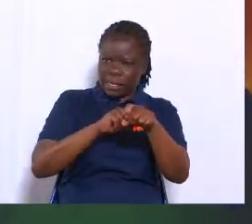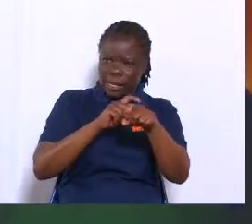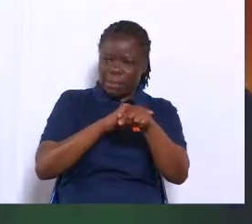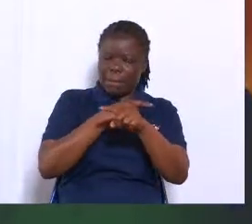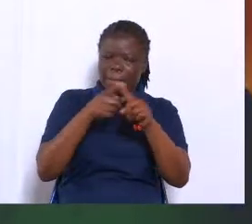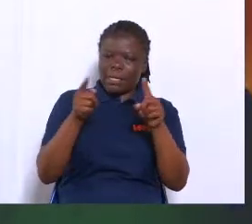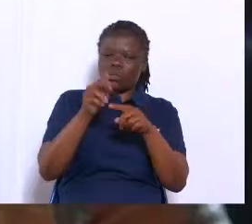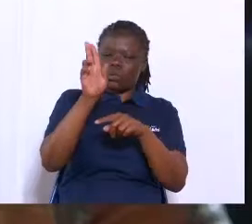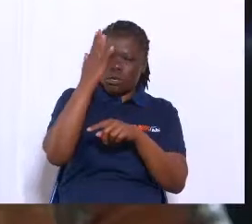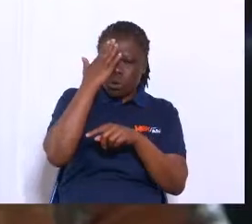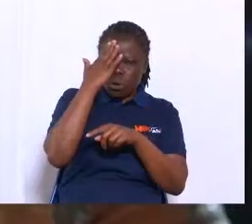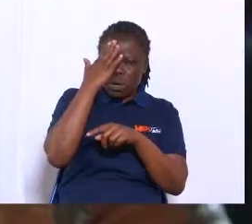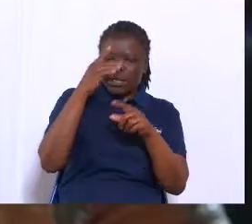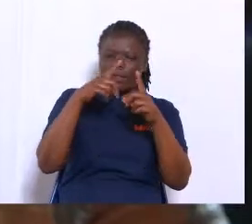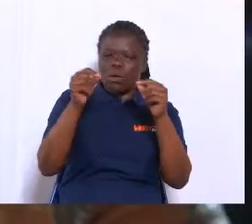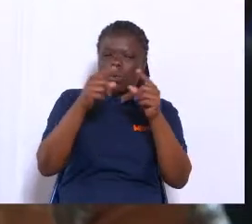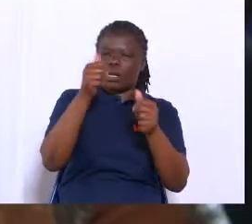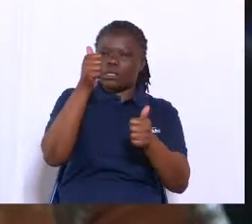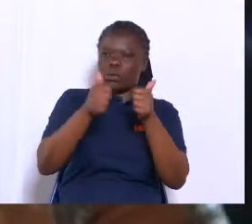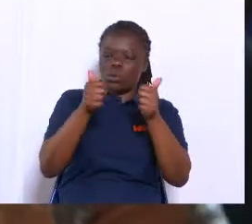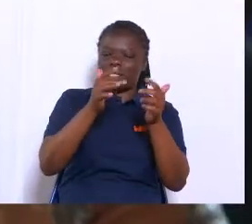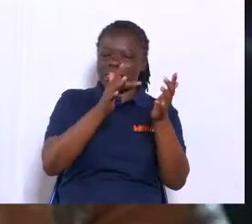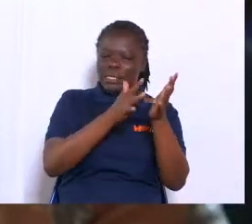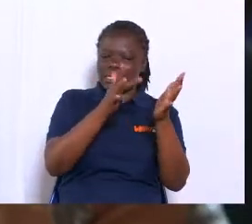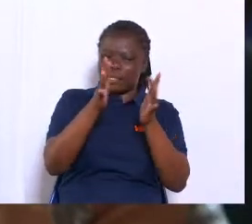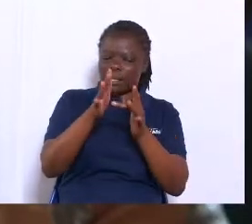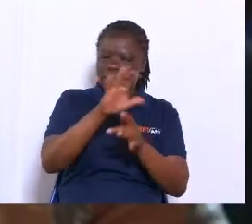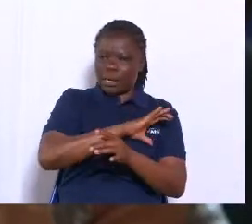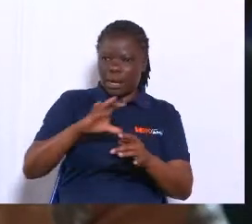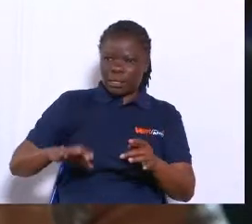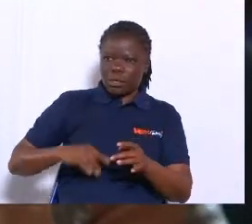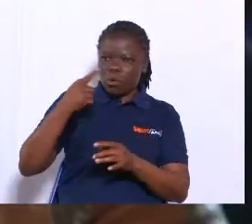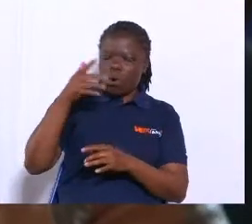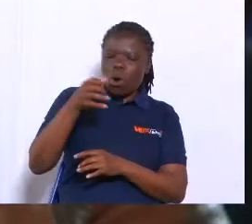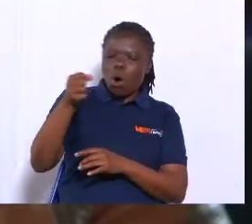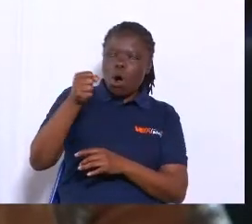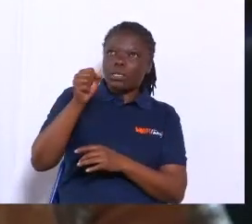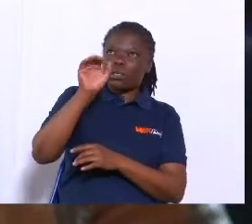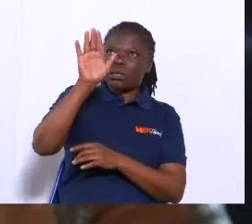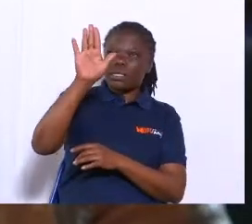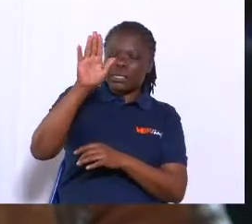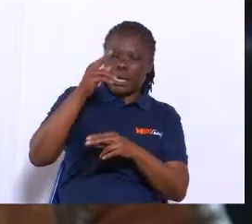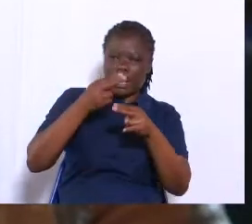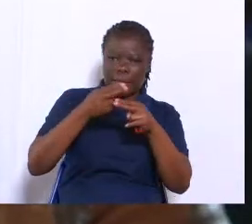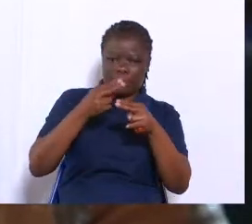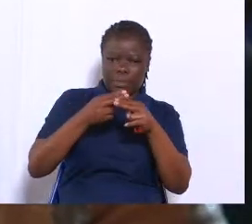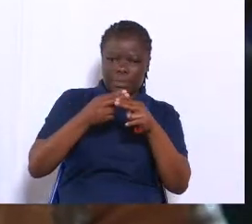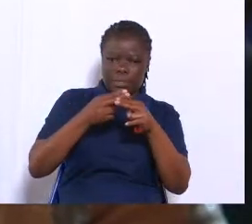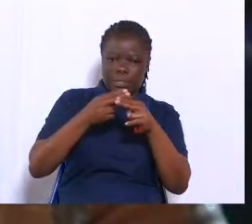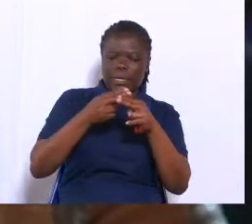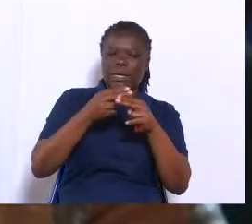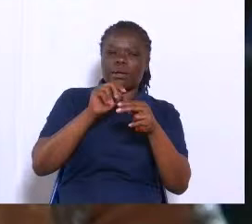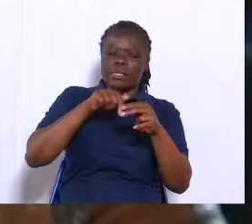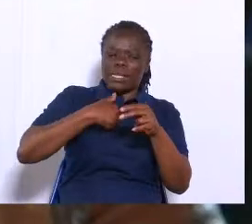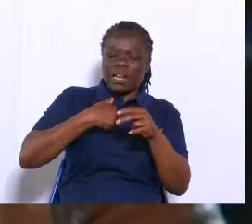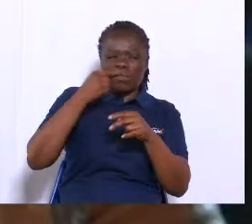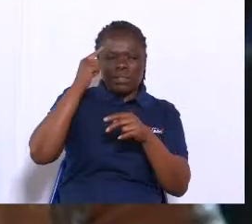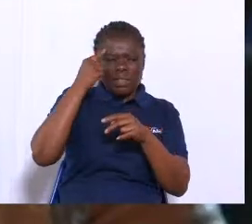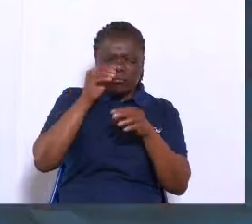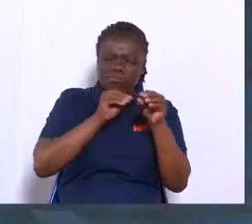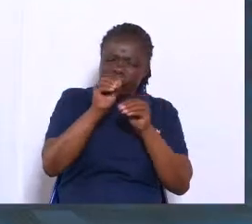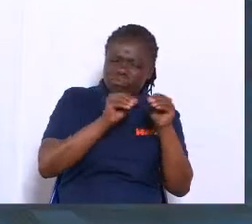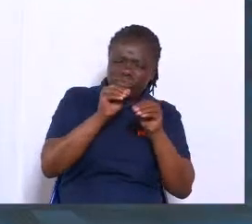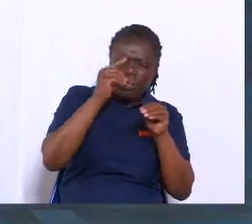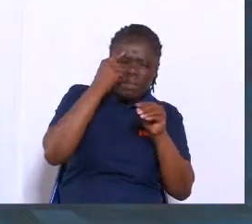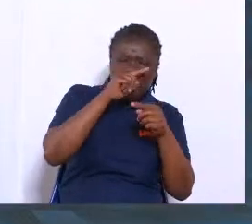Jesus Christ, who holds all time in his hands. Christ's appeal is not that we figure out the time